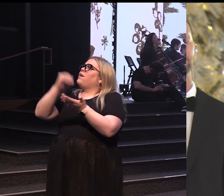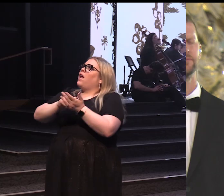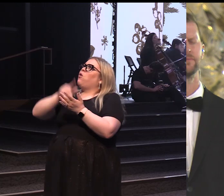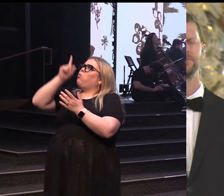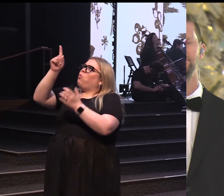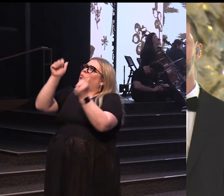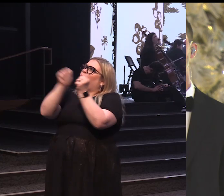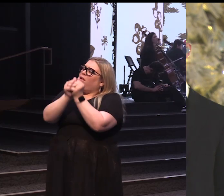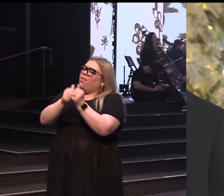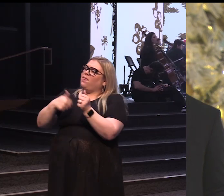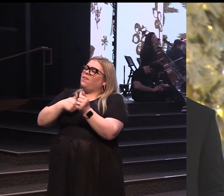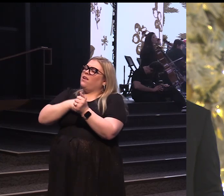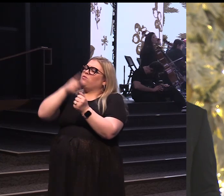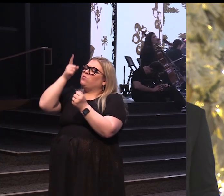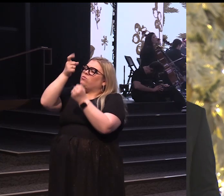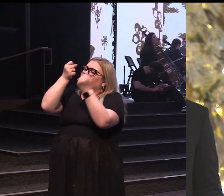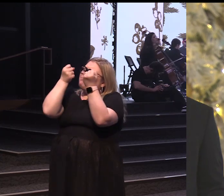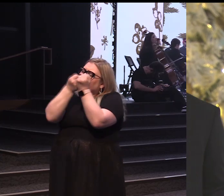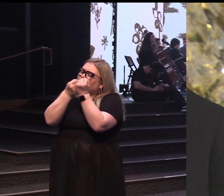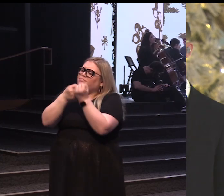and you are for us.